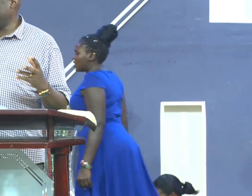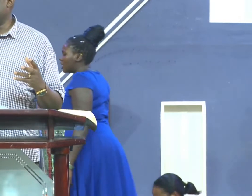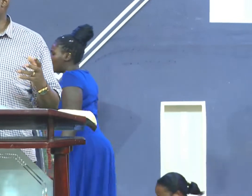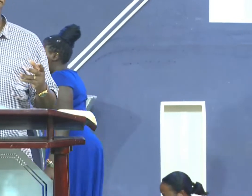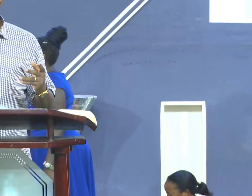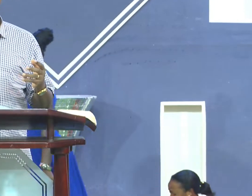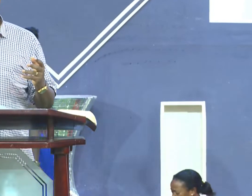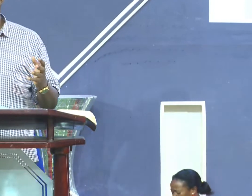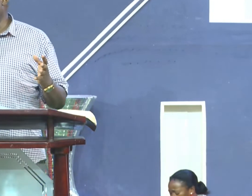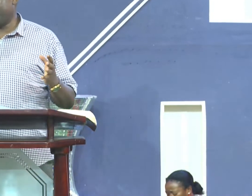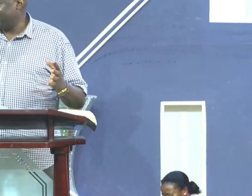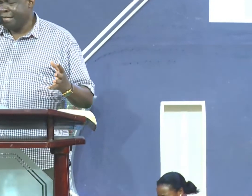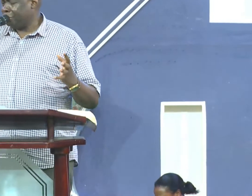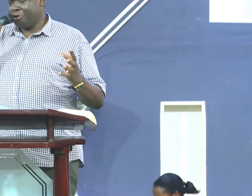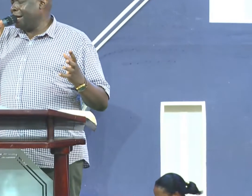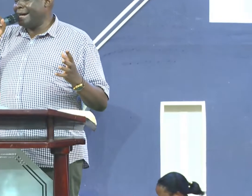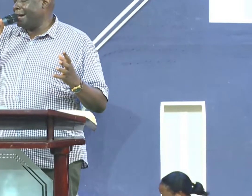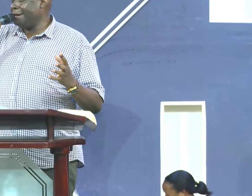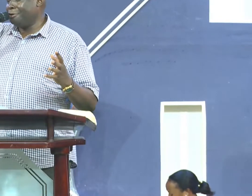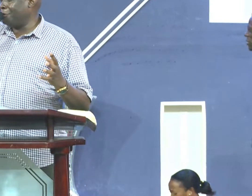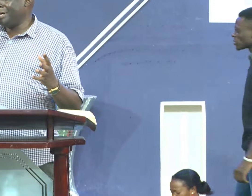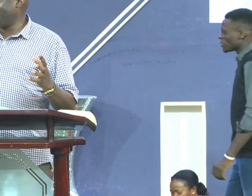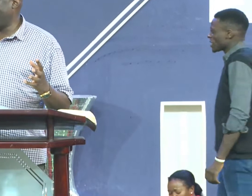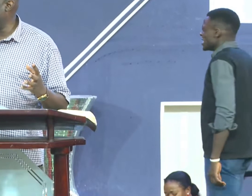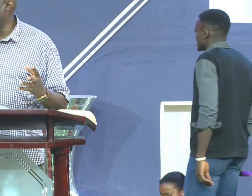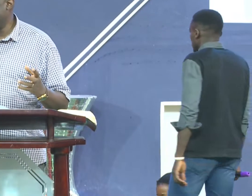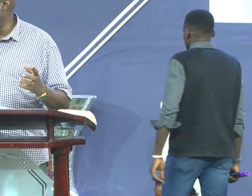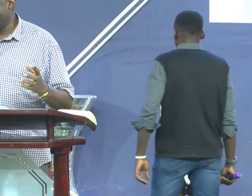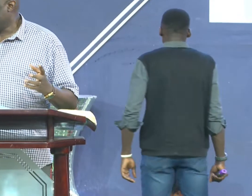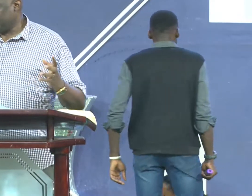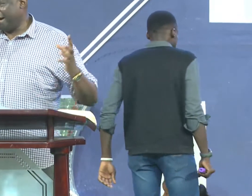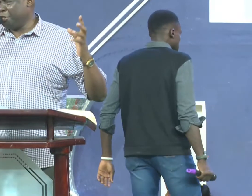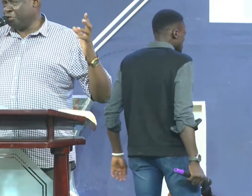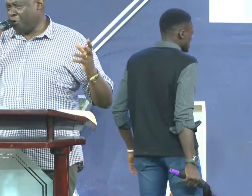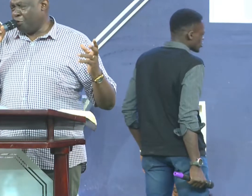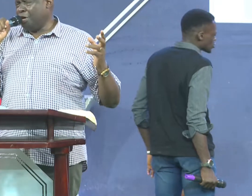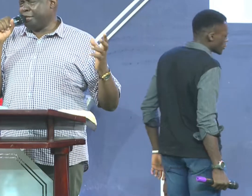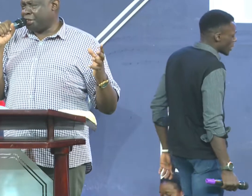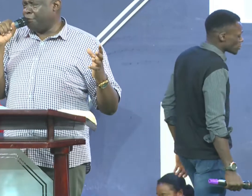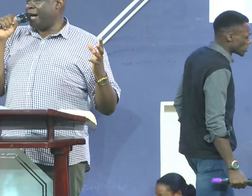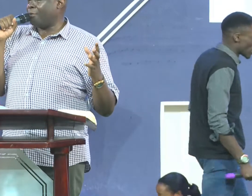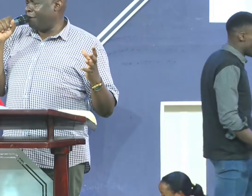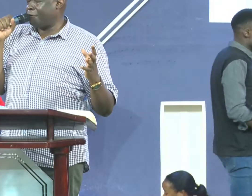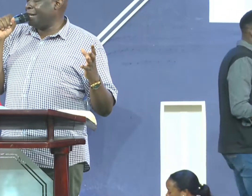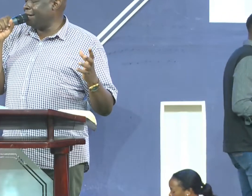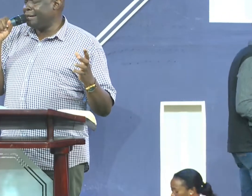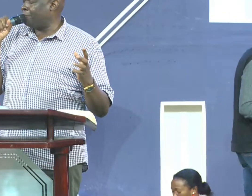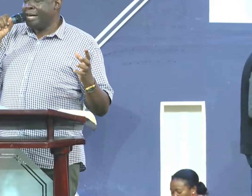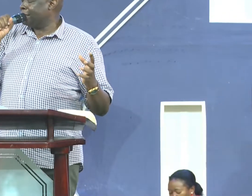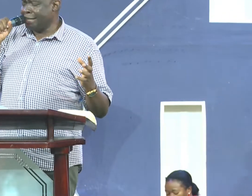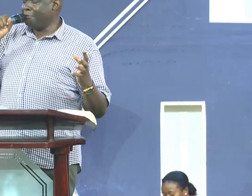gatwingira bose subize tuyaya nokulaba zabo jokwolesebwa